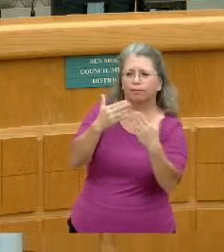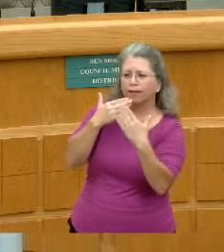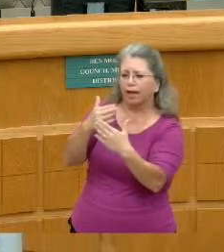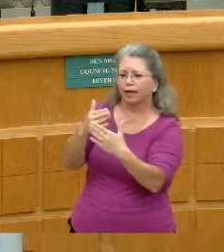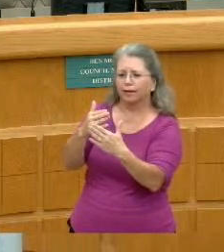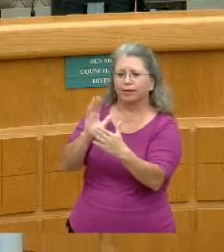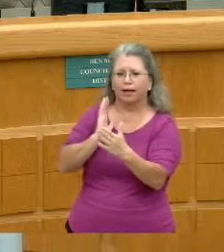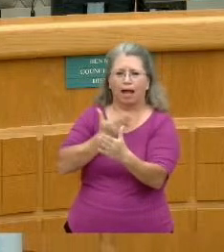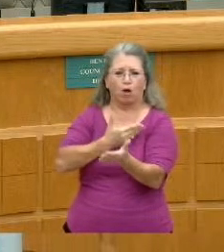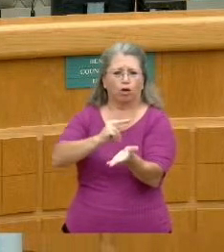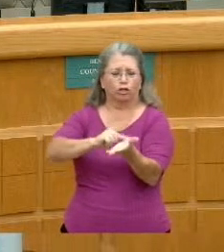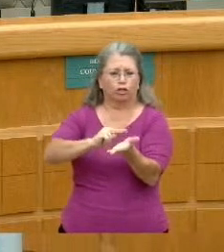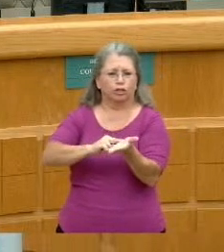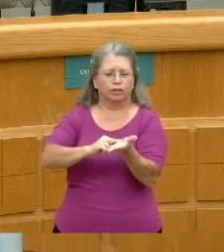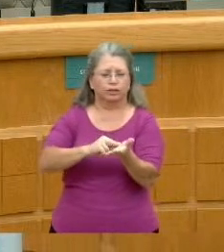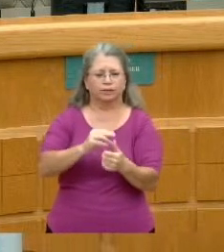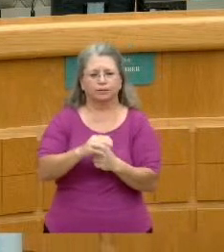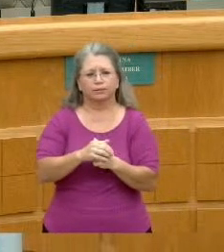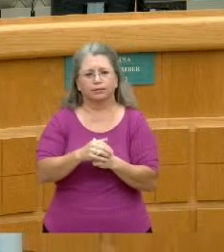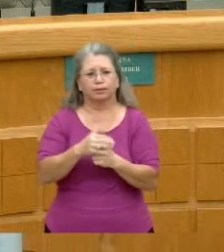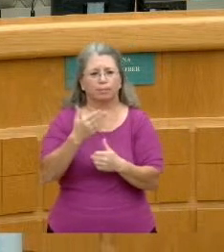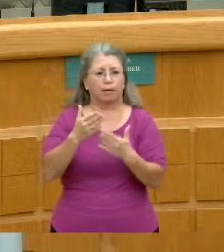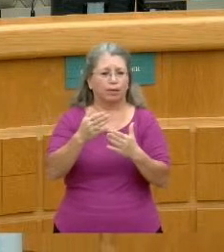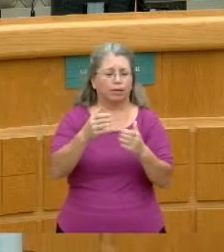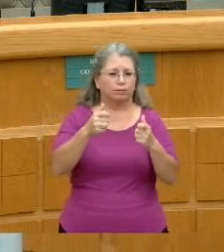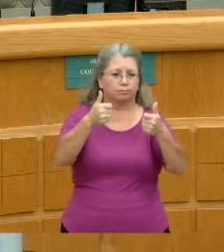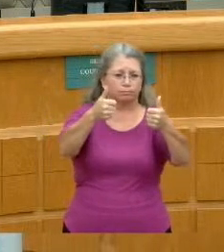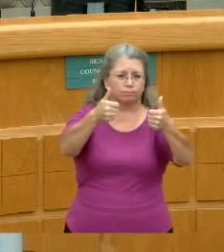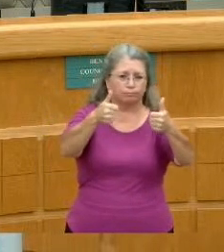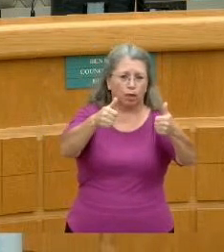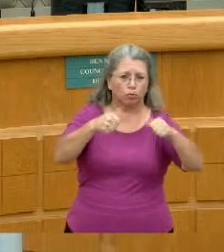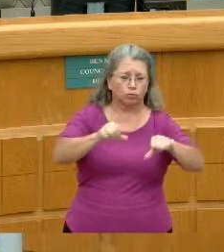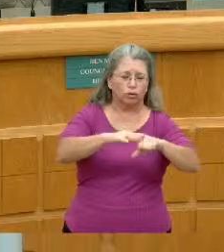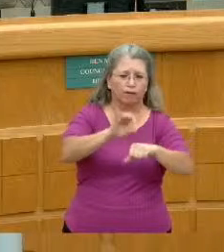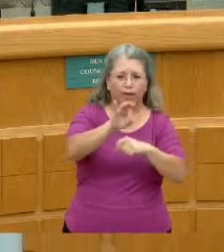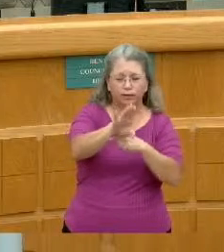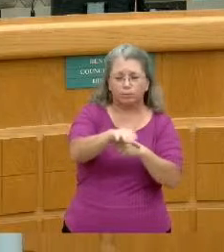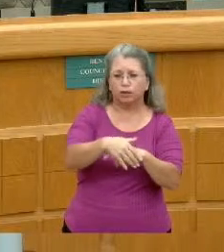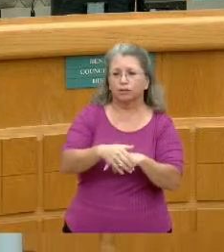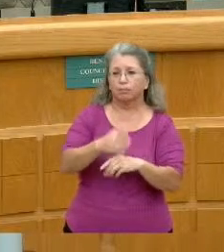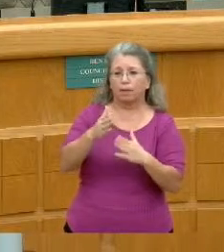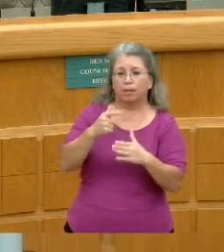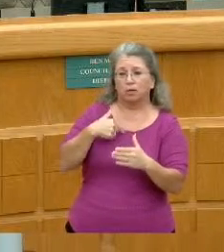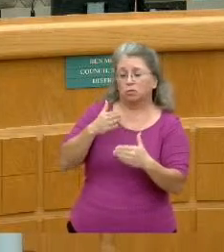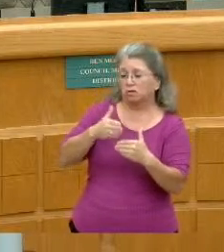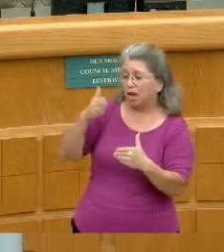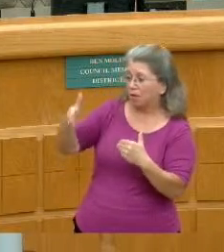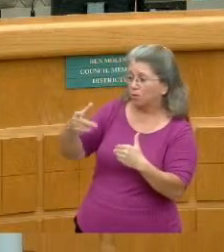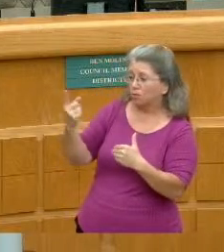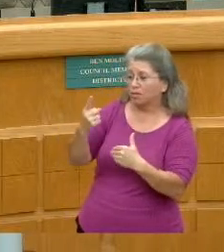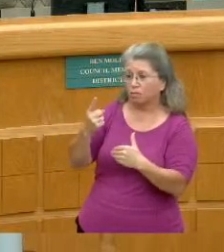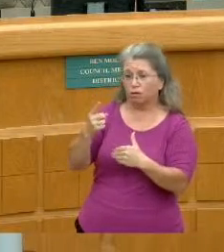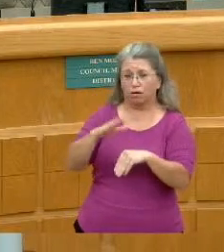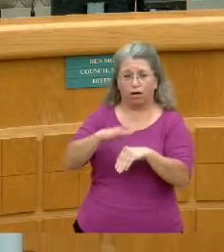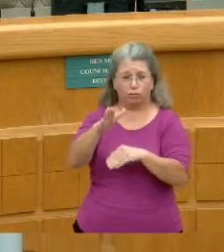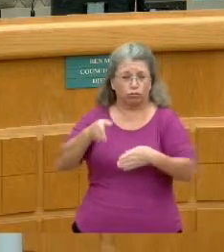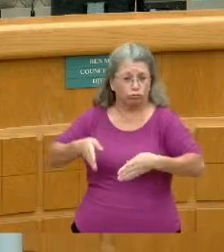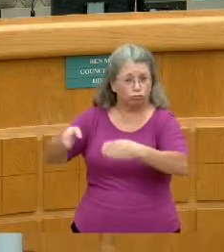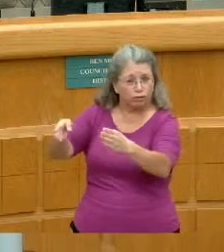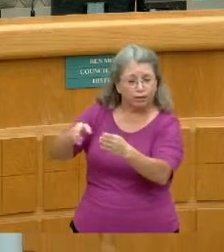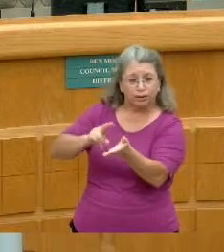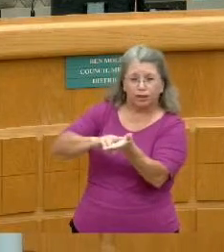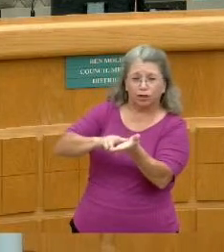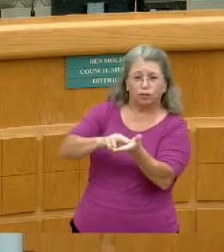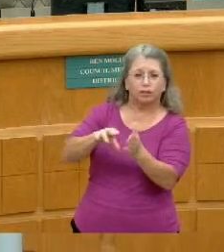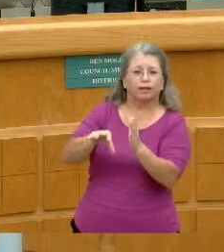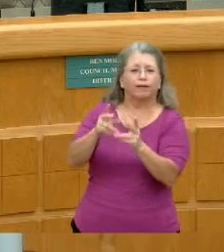our neighbor down the street's a nurse or if our friend's a nurse. Let's find a way to thank them for what they